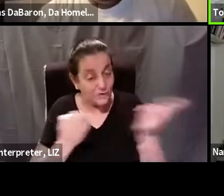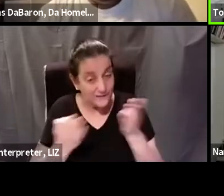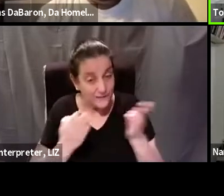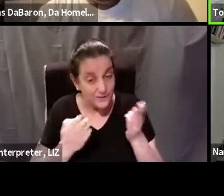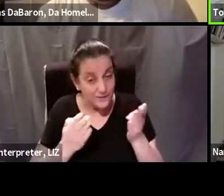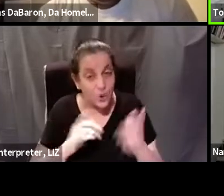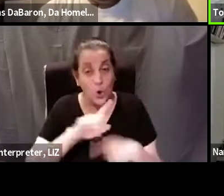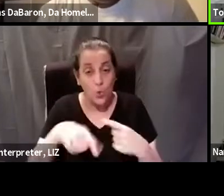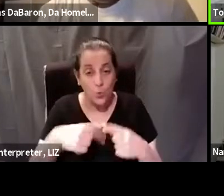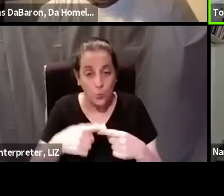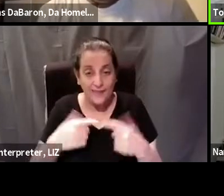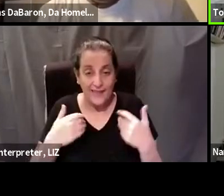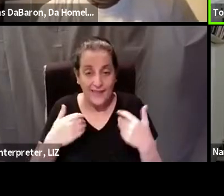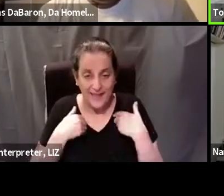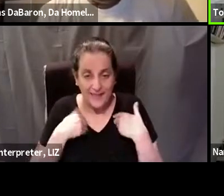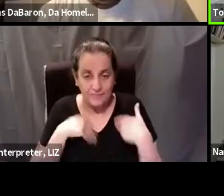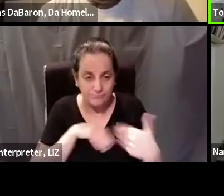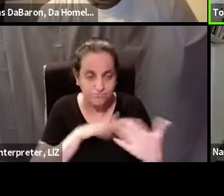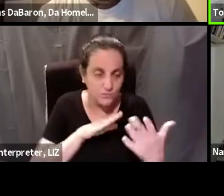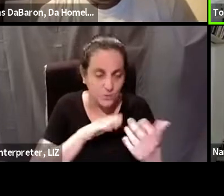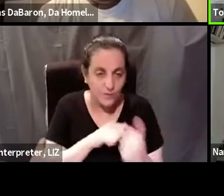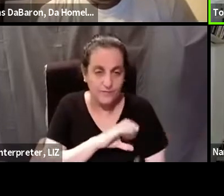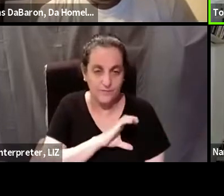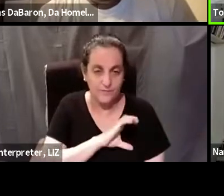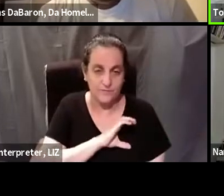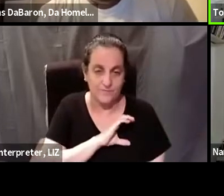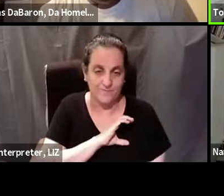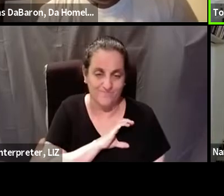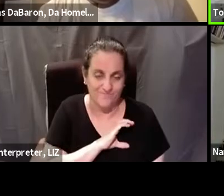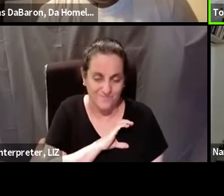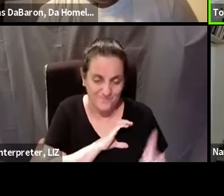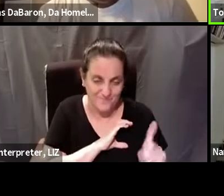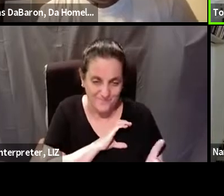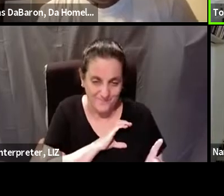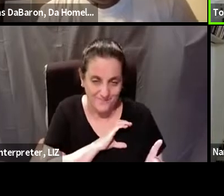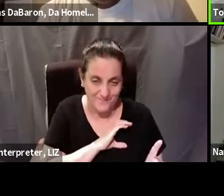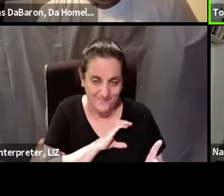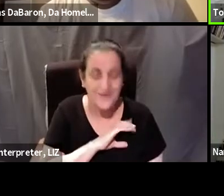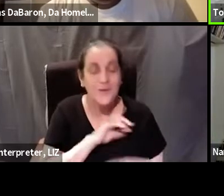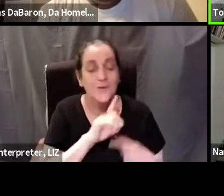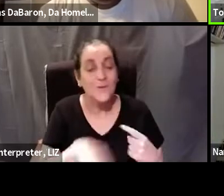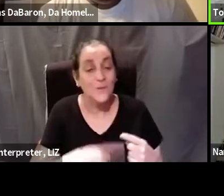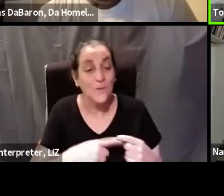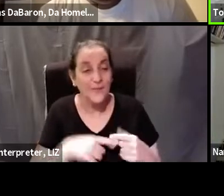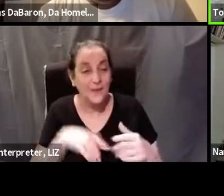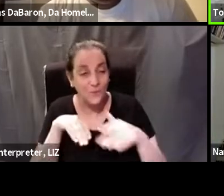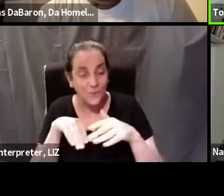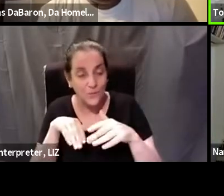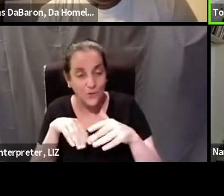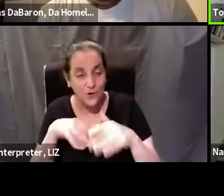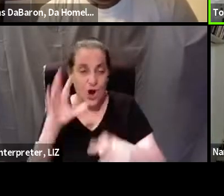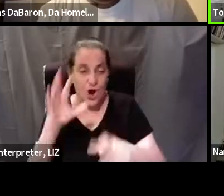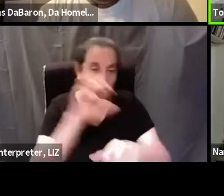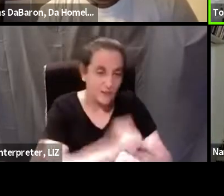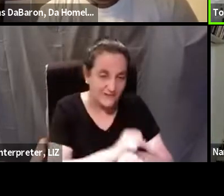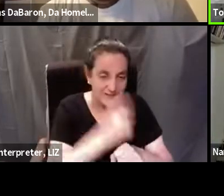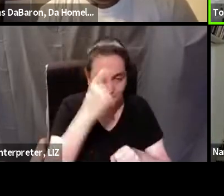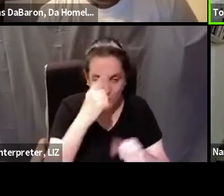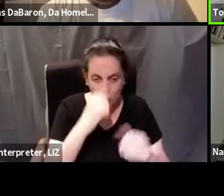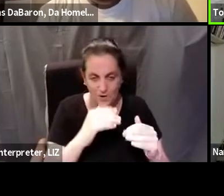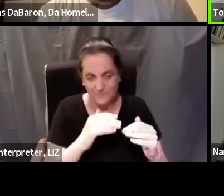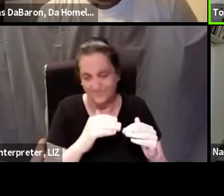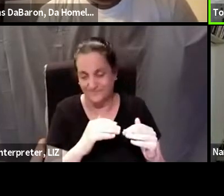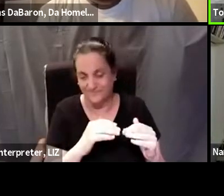they had an encounter with the criminal justice system. When they went into, when they were arrested for lower level